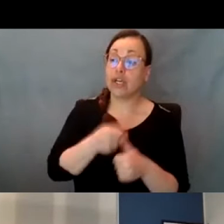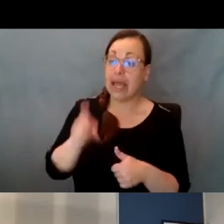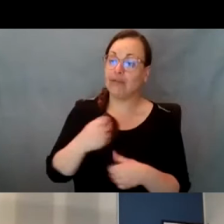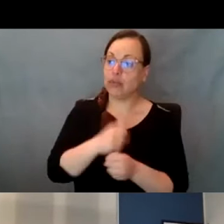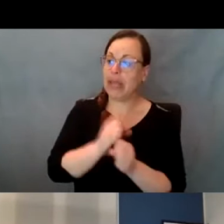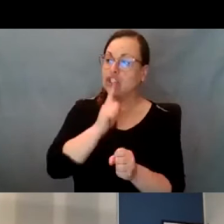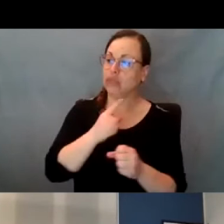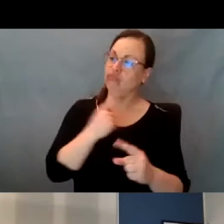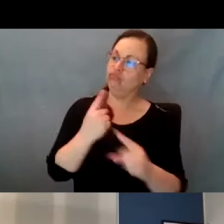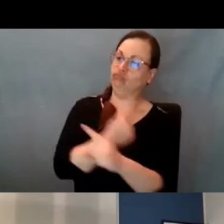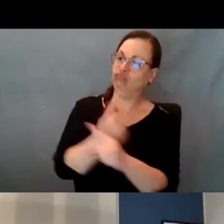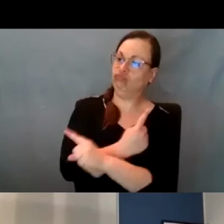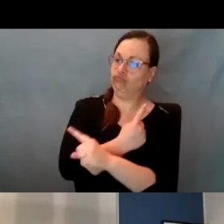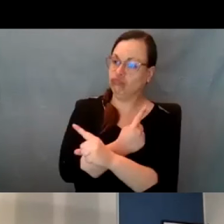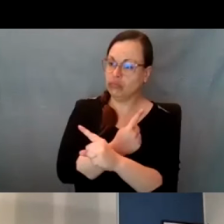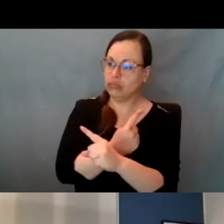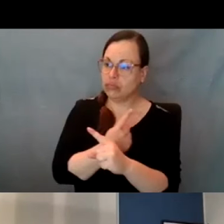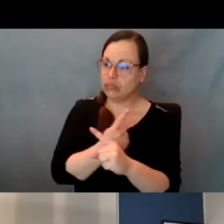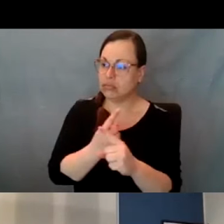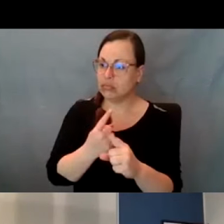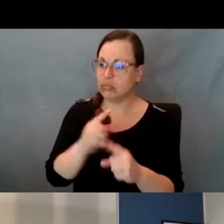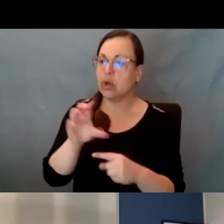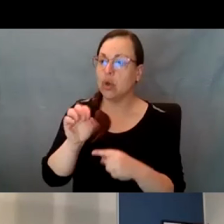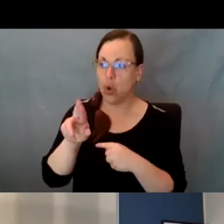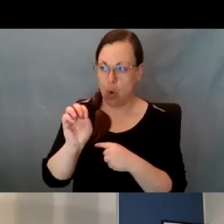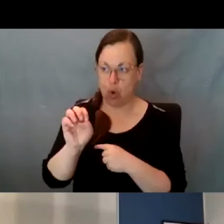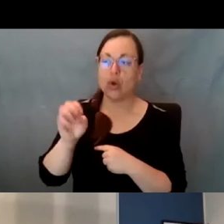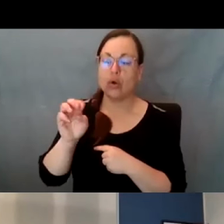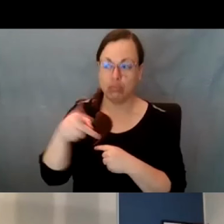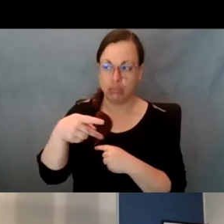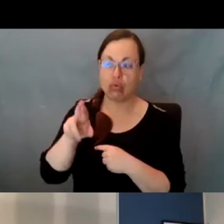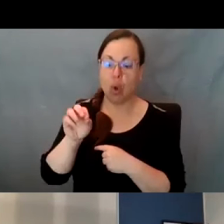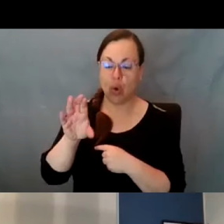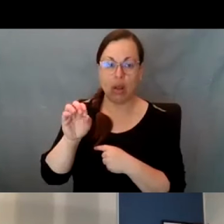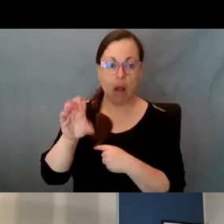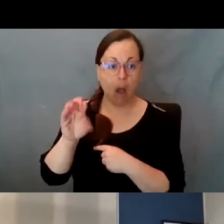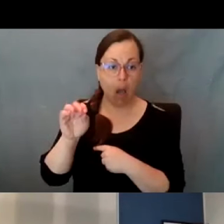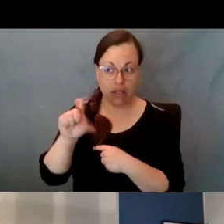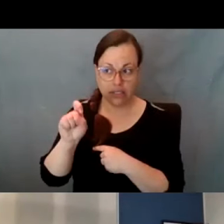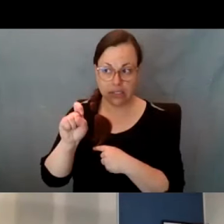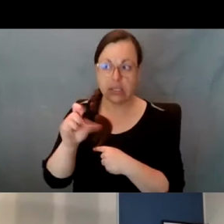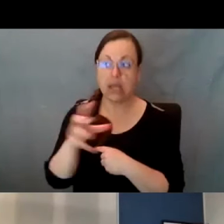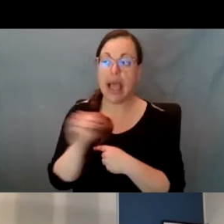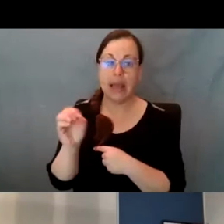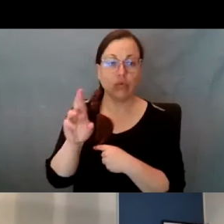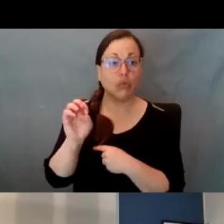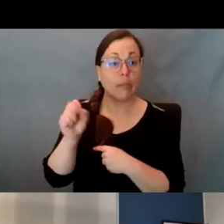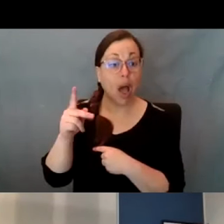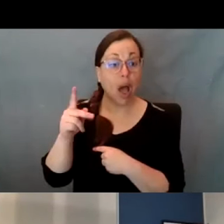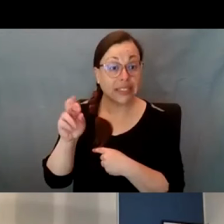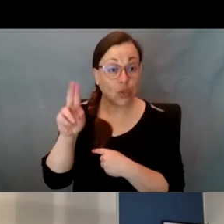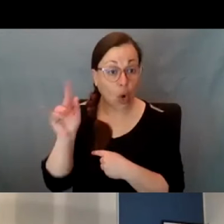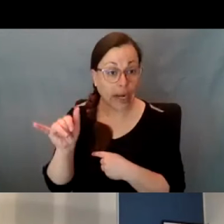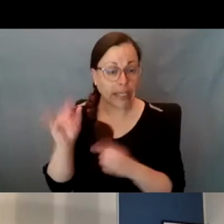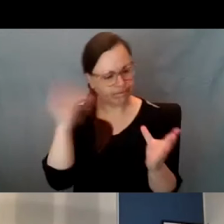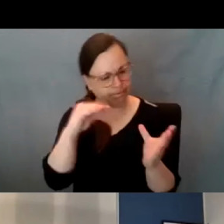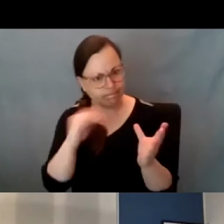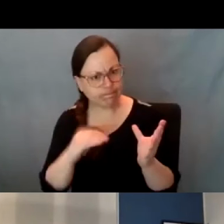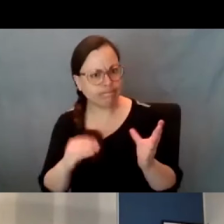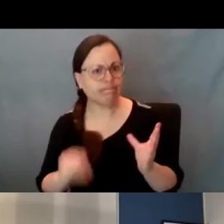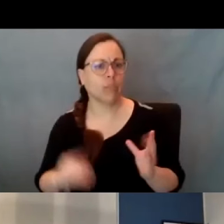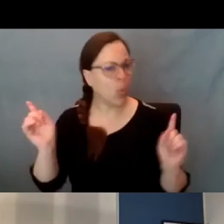methodologies. Of course, science grows because people have brilliant ideas, alternative ideas, but we need to be sure